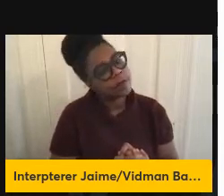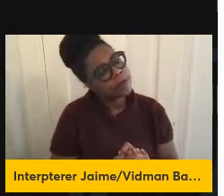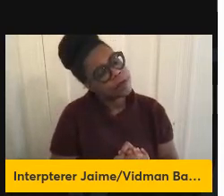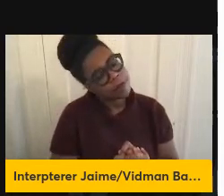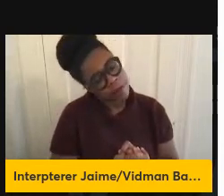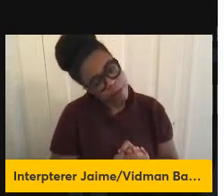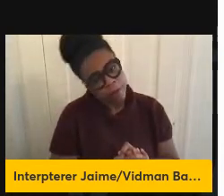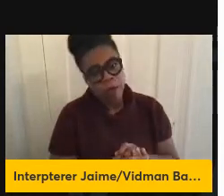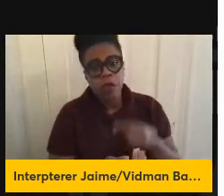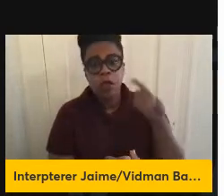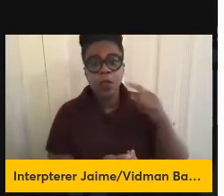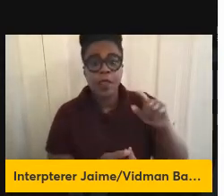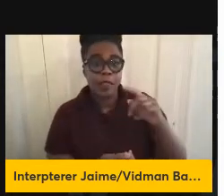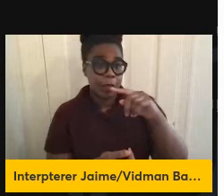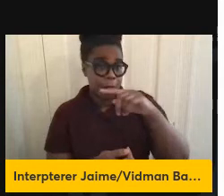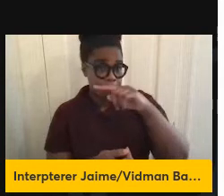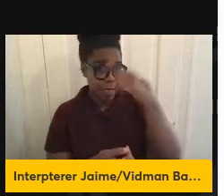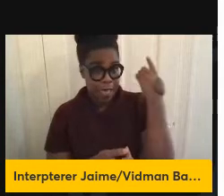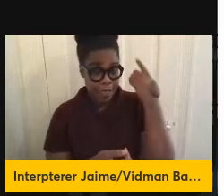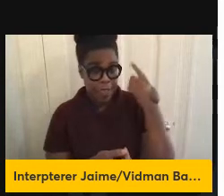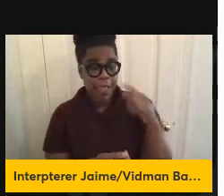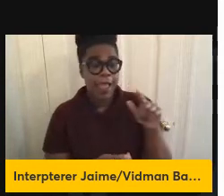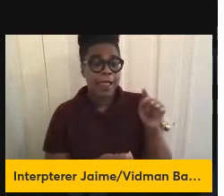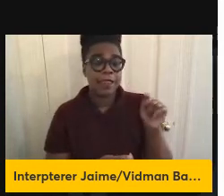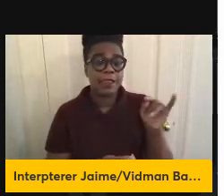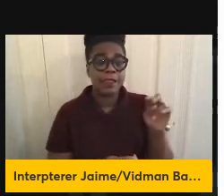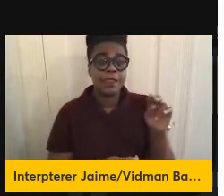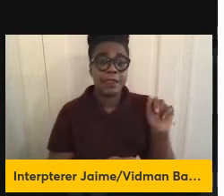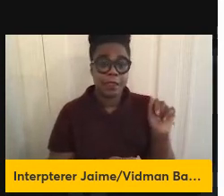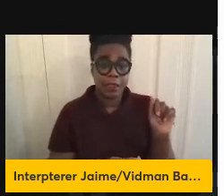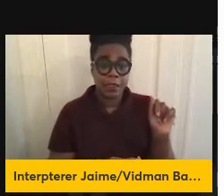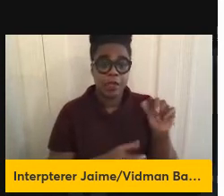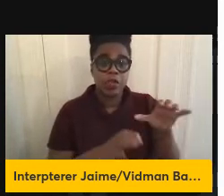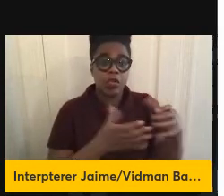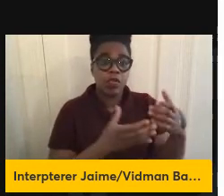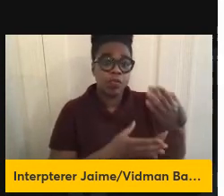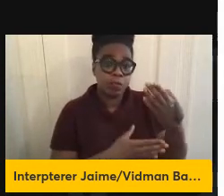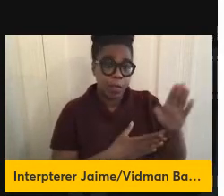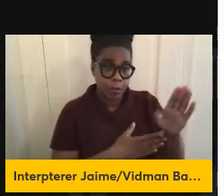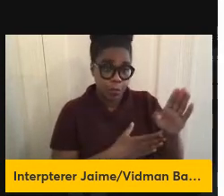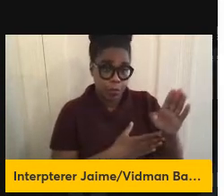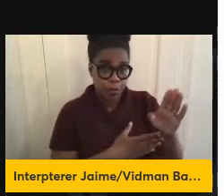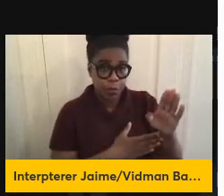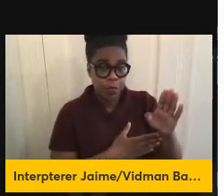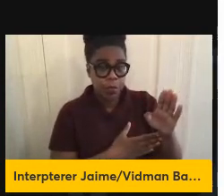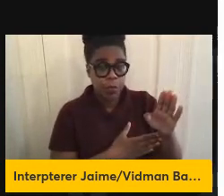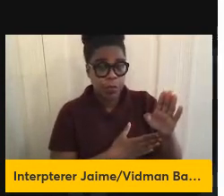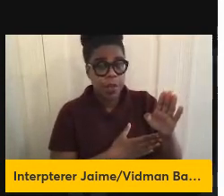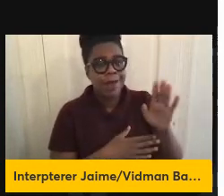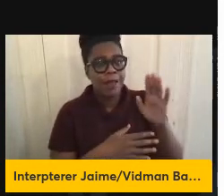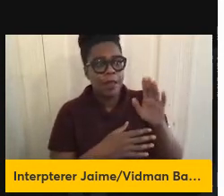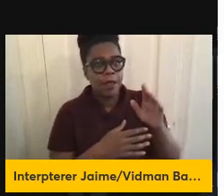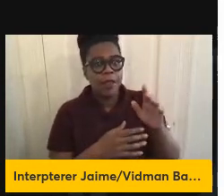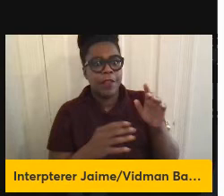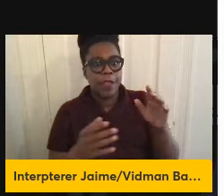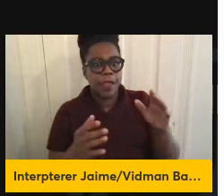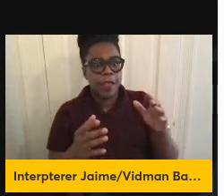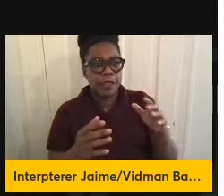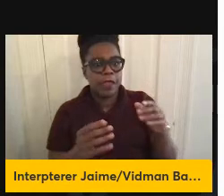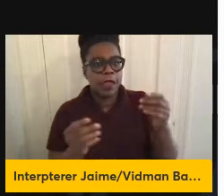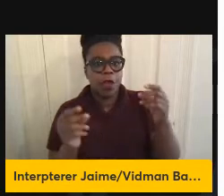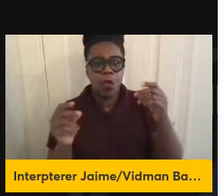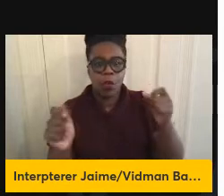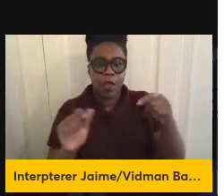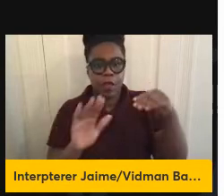with the PBS treated group in black and the TNF-alpha treated group in blue, that there's a significant rapid depletion